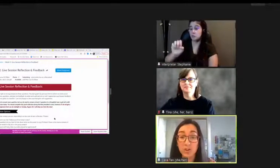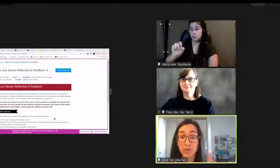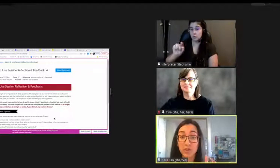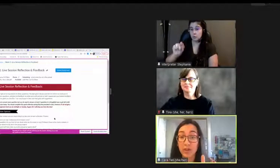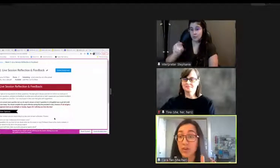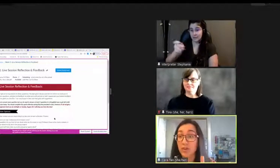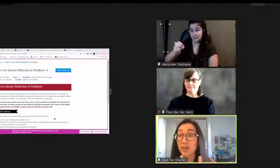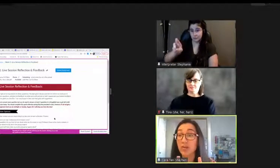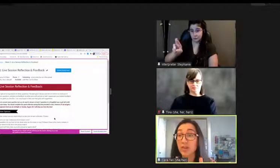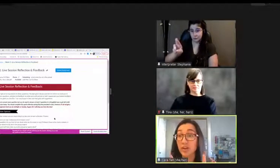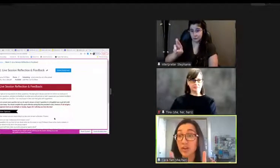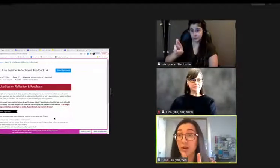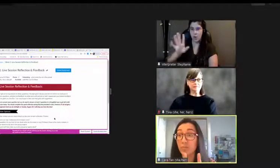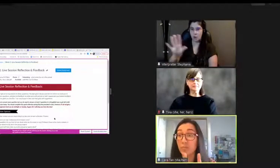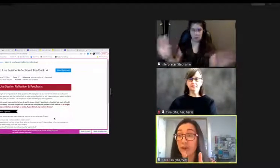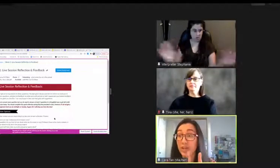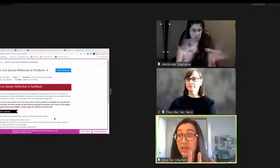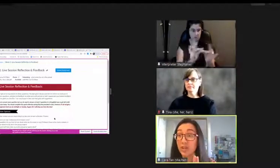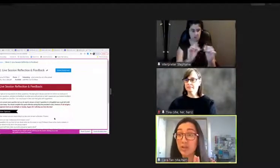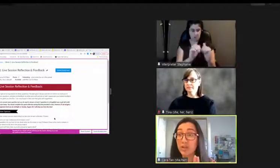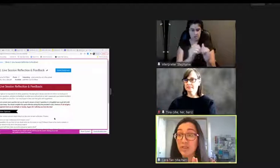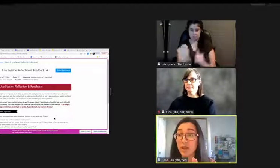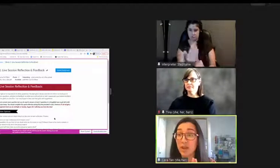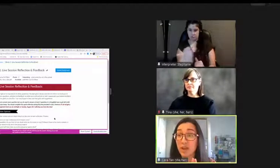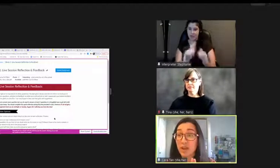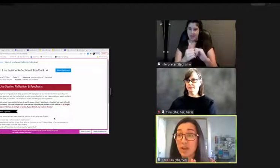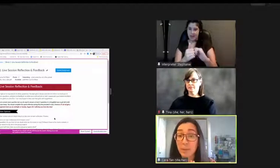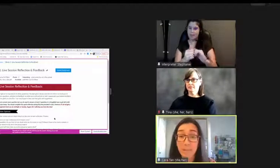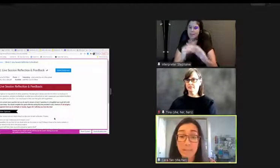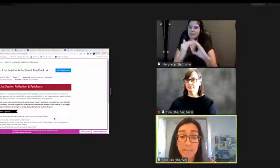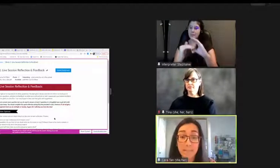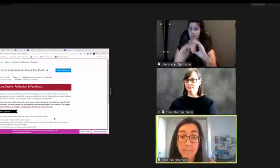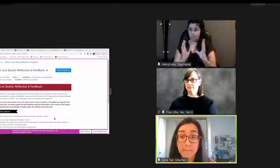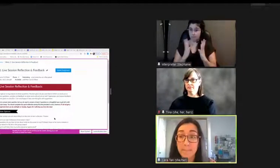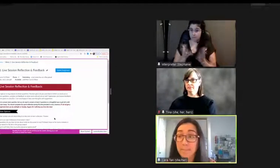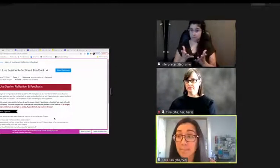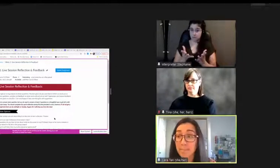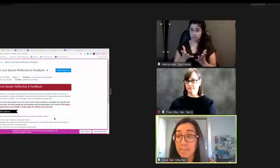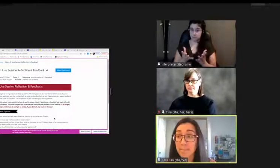hook you and the note taker up by email. Is that okay?